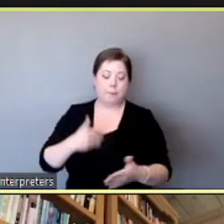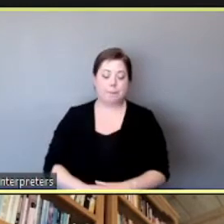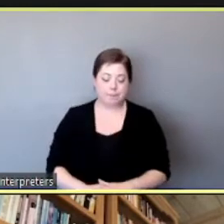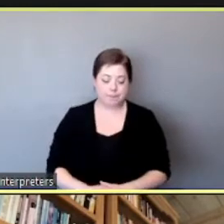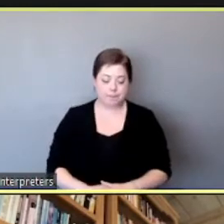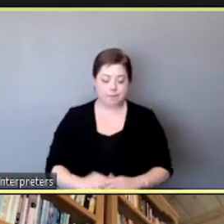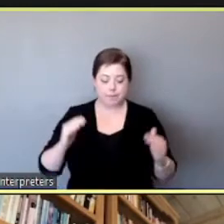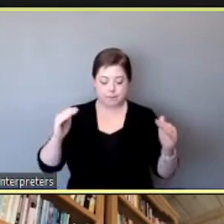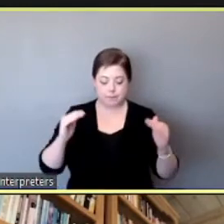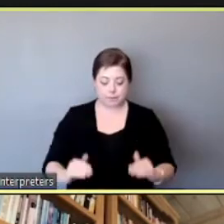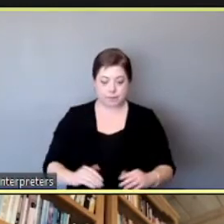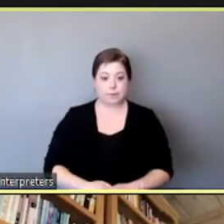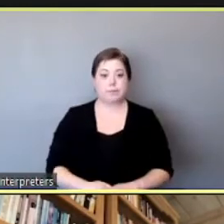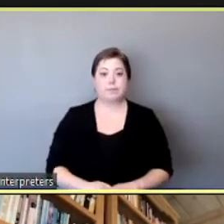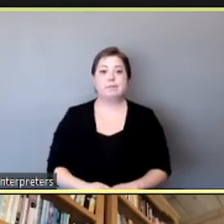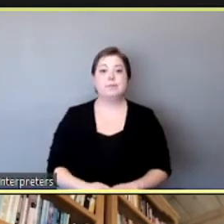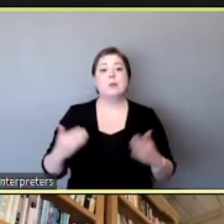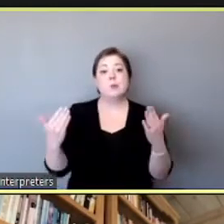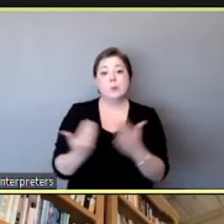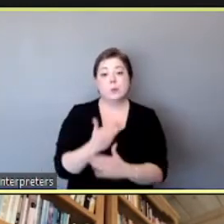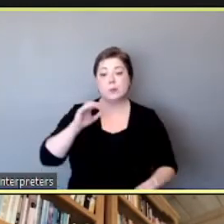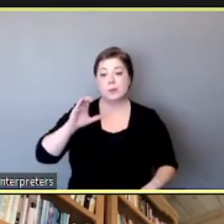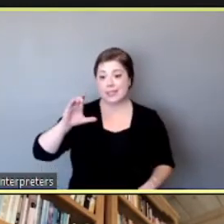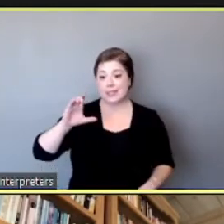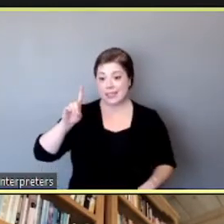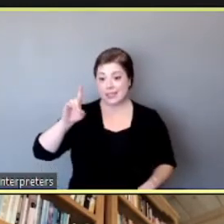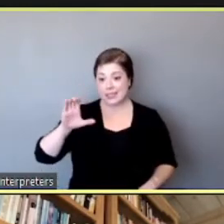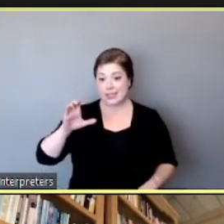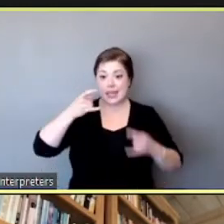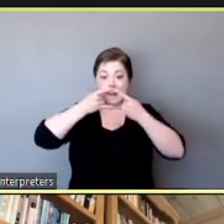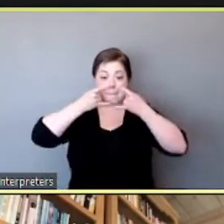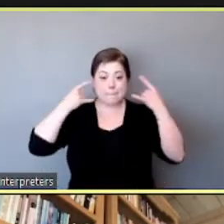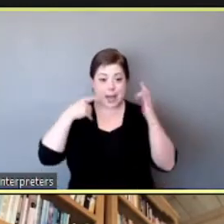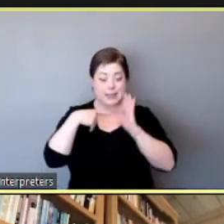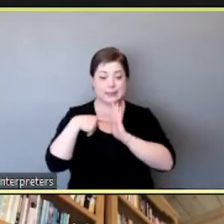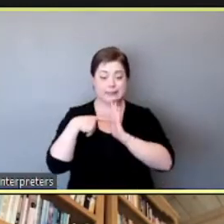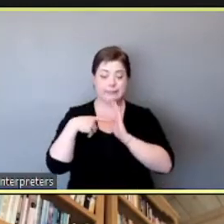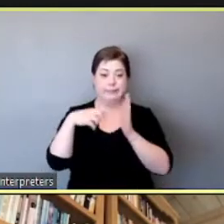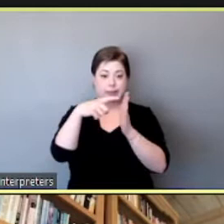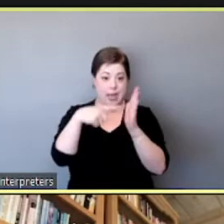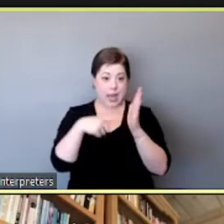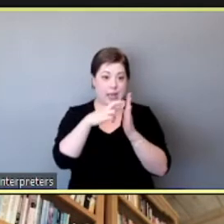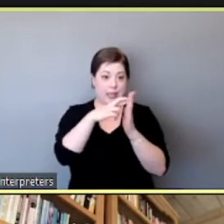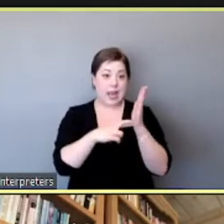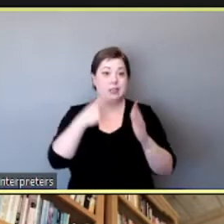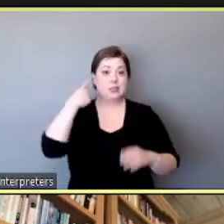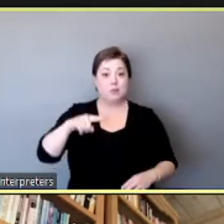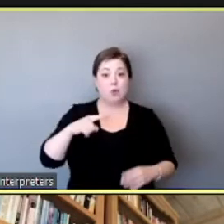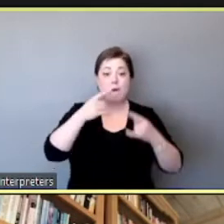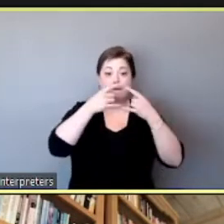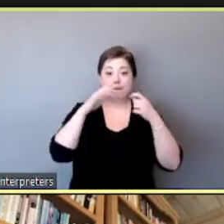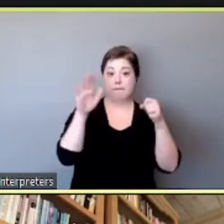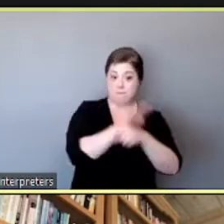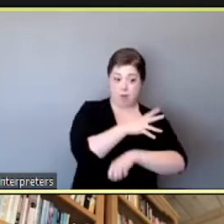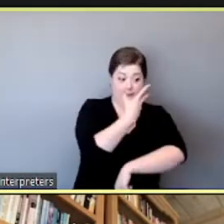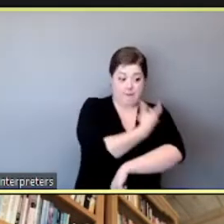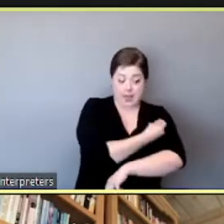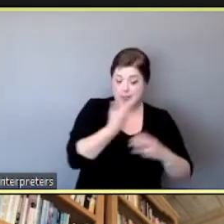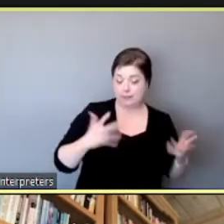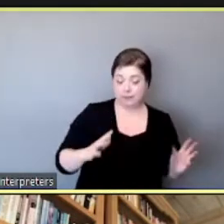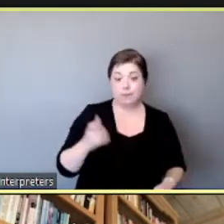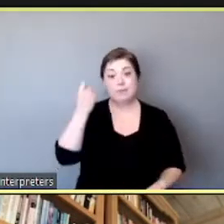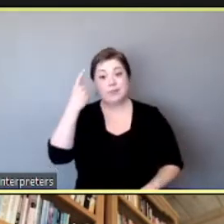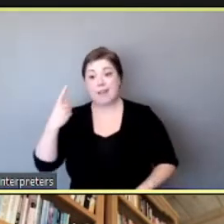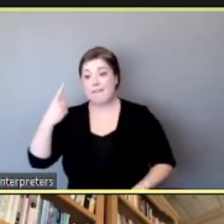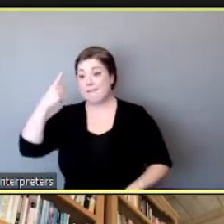Okay, there's new CDC masking guidance for the fully vaccinated. And remember, for the unvaccinated, it